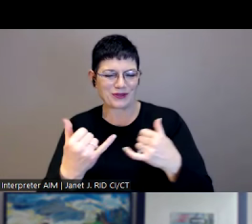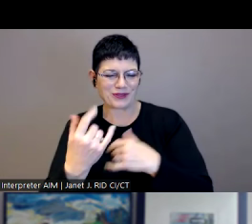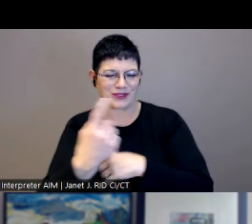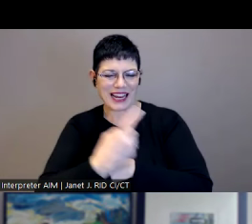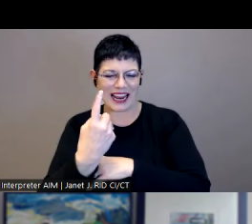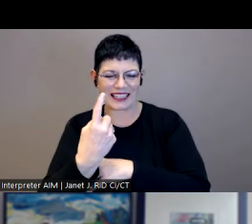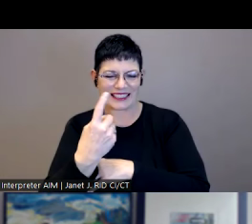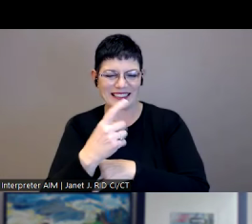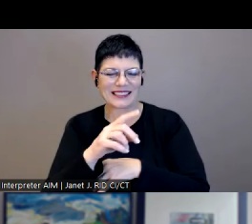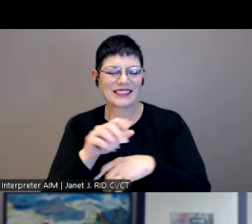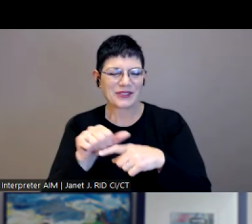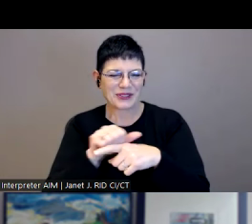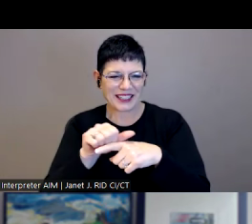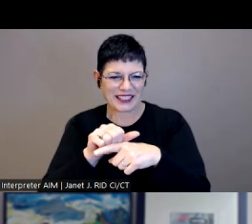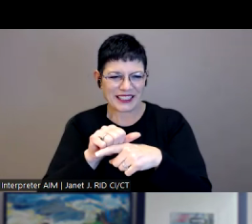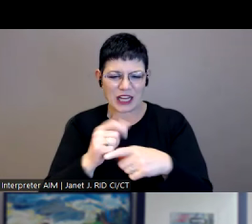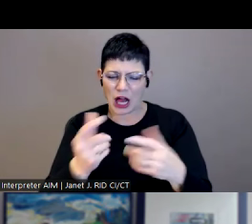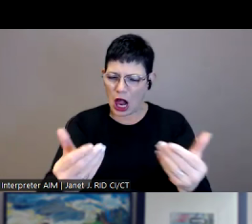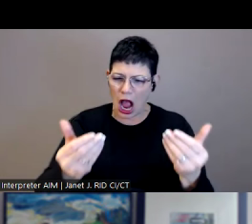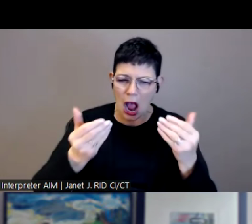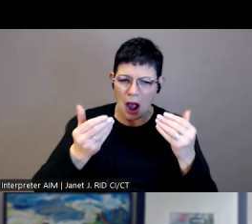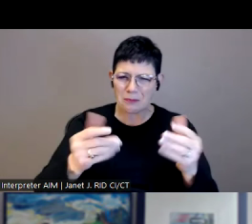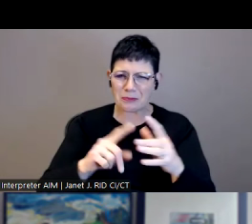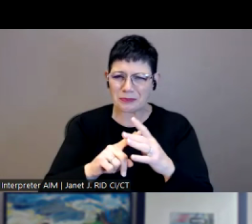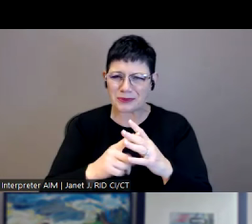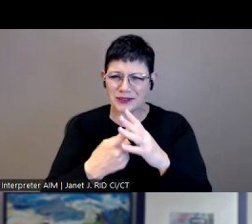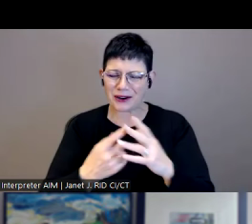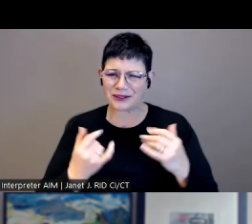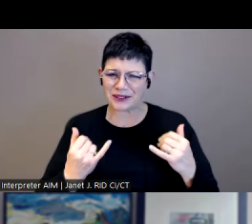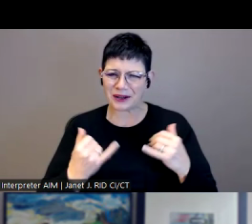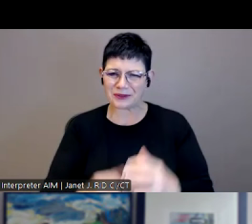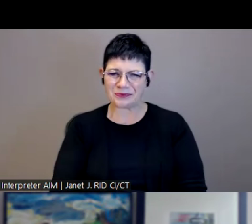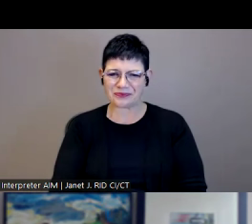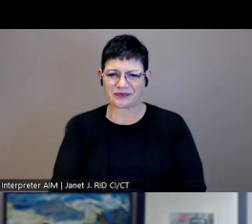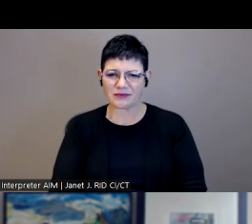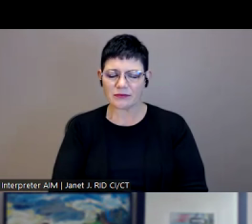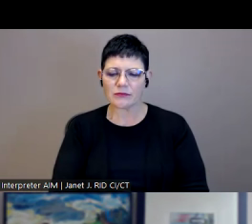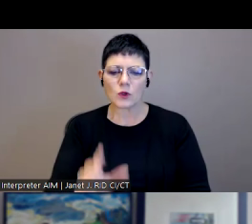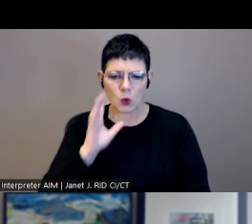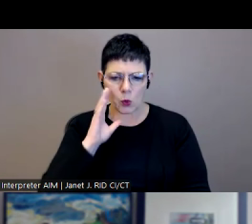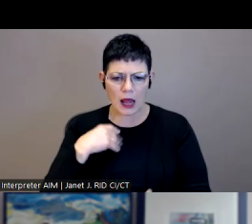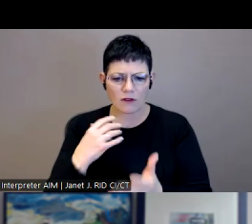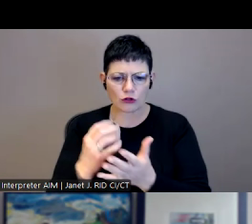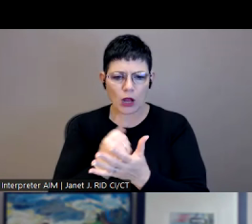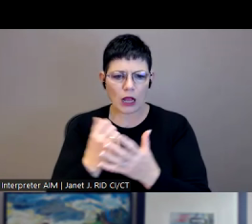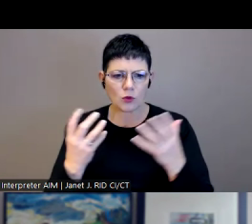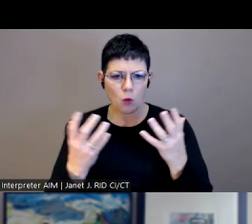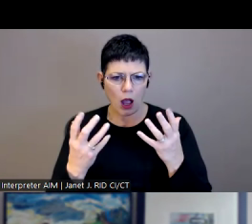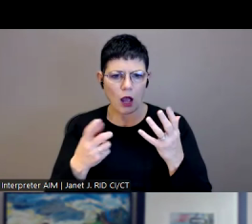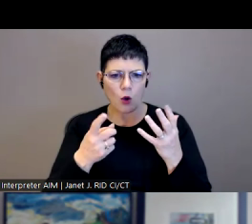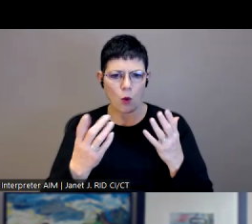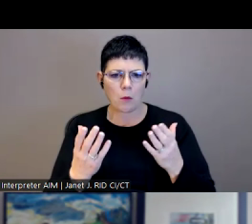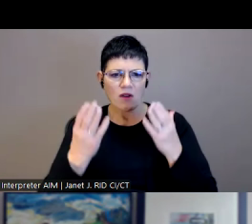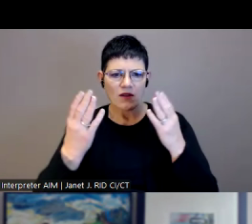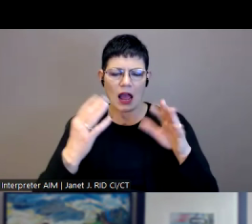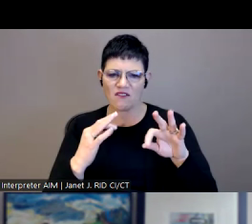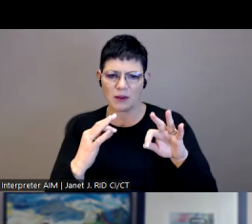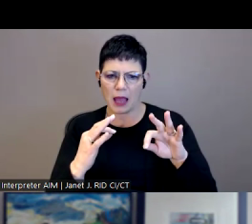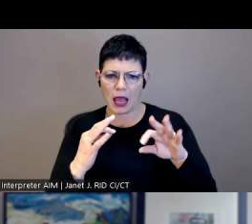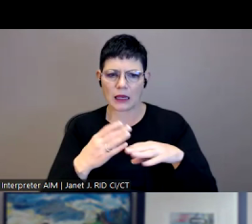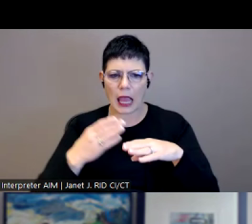So let's move forward. There will be an opportunity for you to provide us feedback at